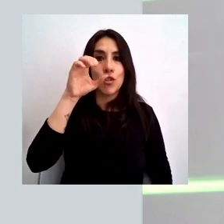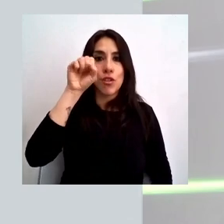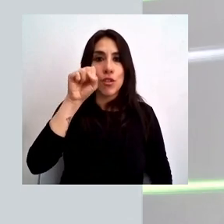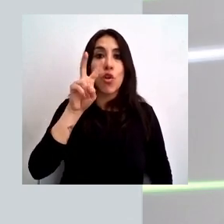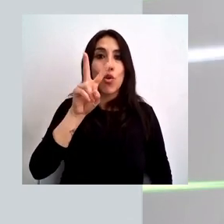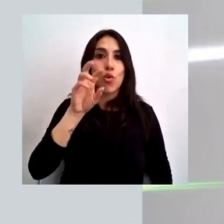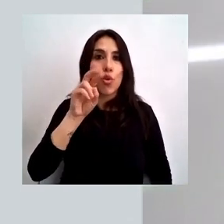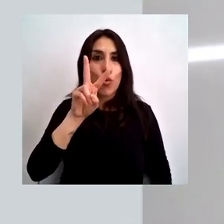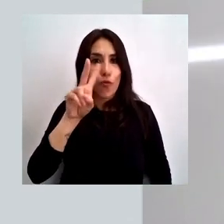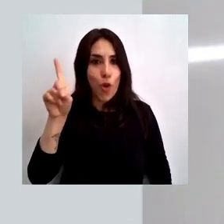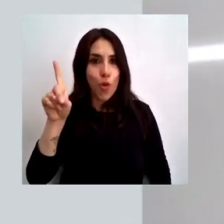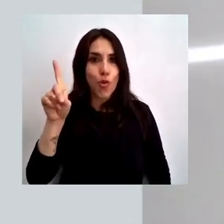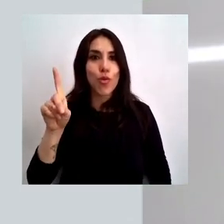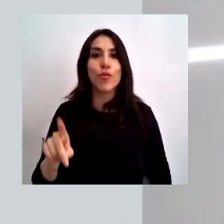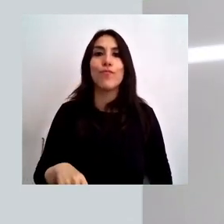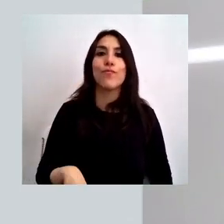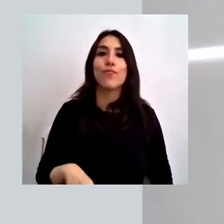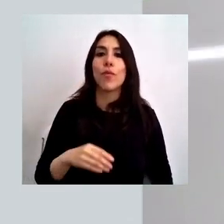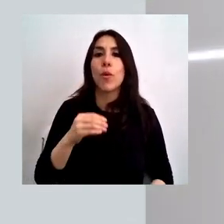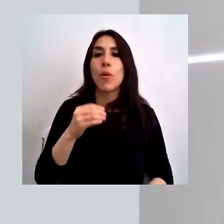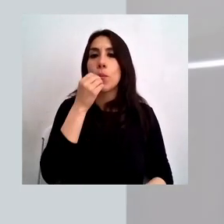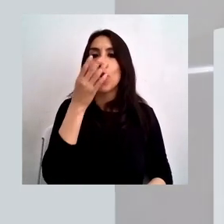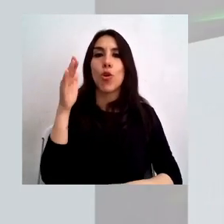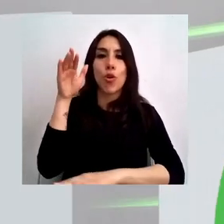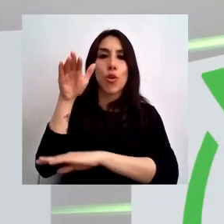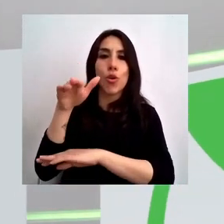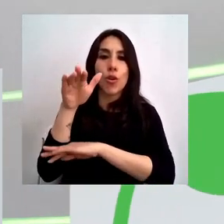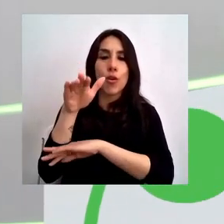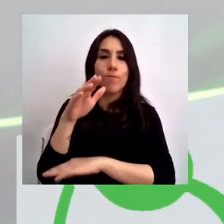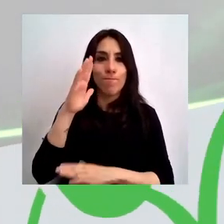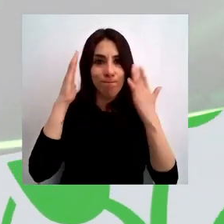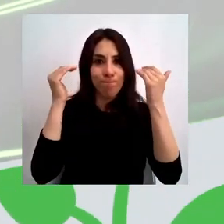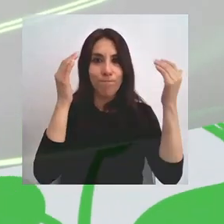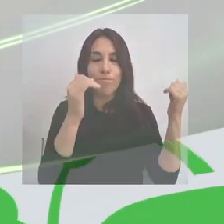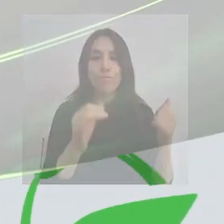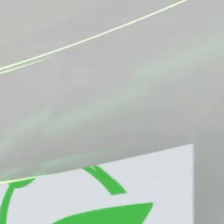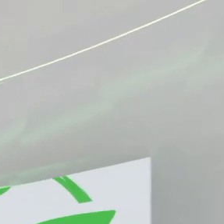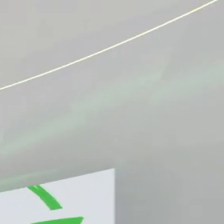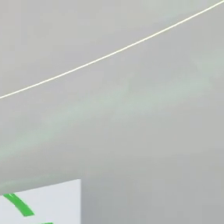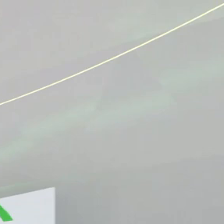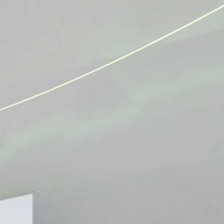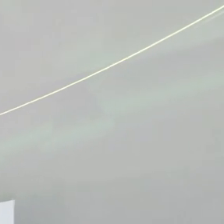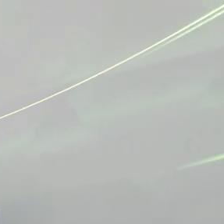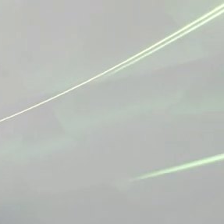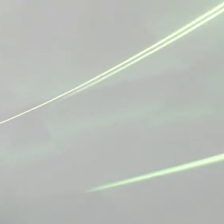Good afternoon.